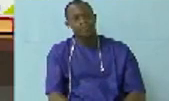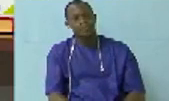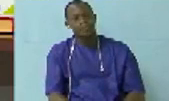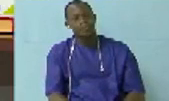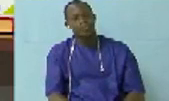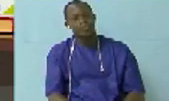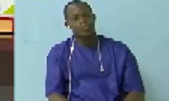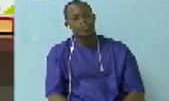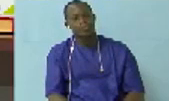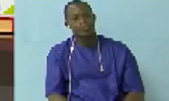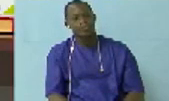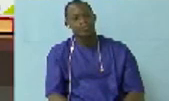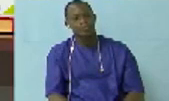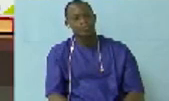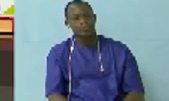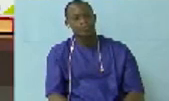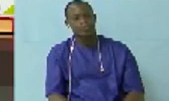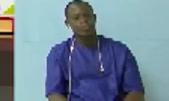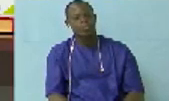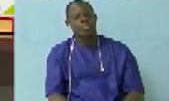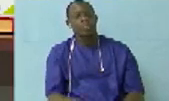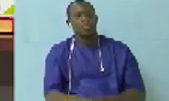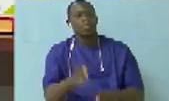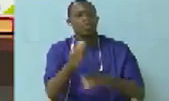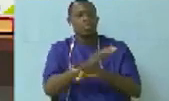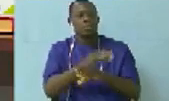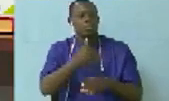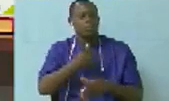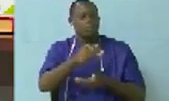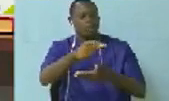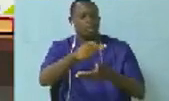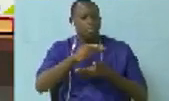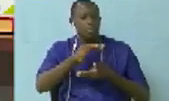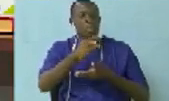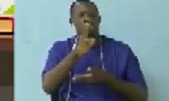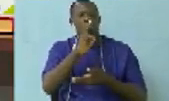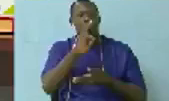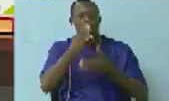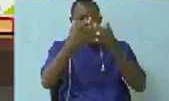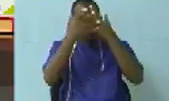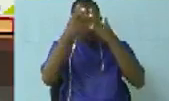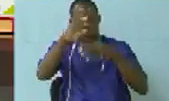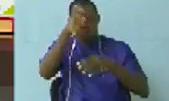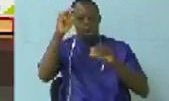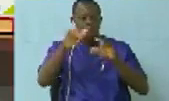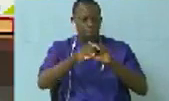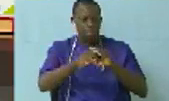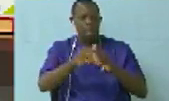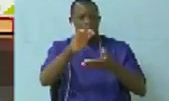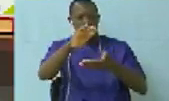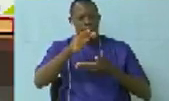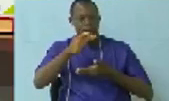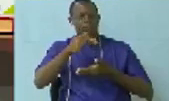Where, you know, I was received by prison officers. I